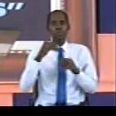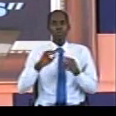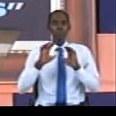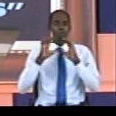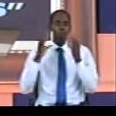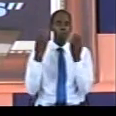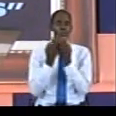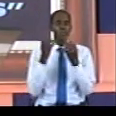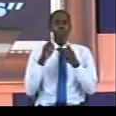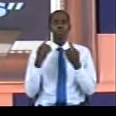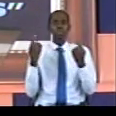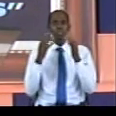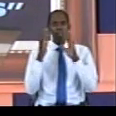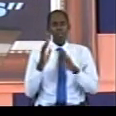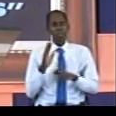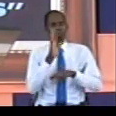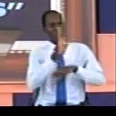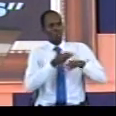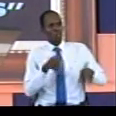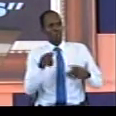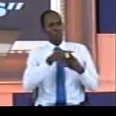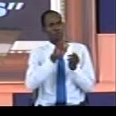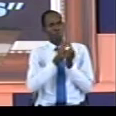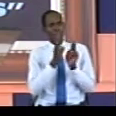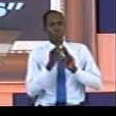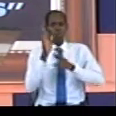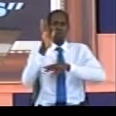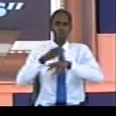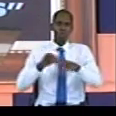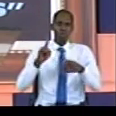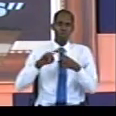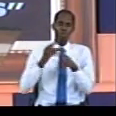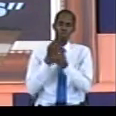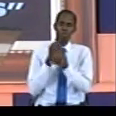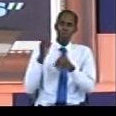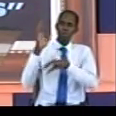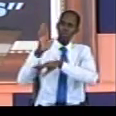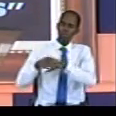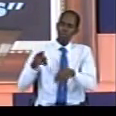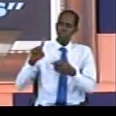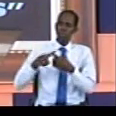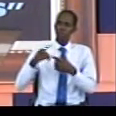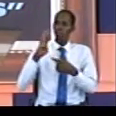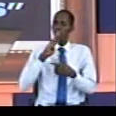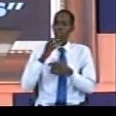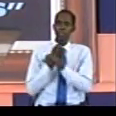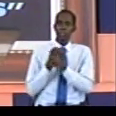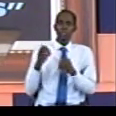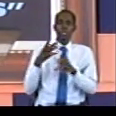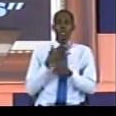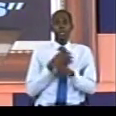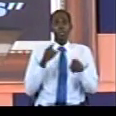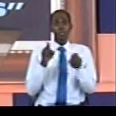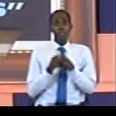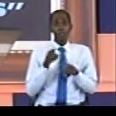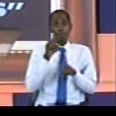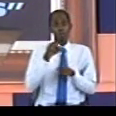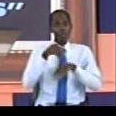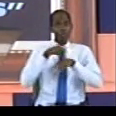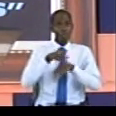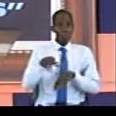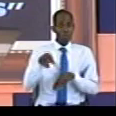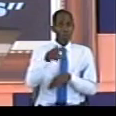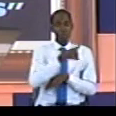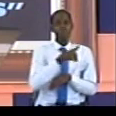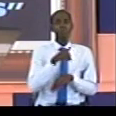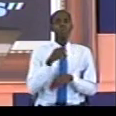sinners, call them to repentance, call them to salvation, call them to regeneration. And as he sent you, you are going to be faithful,